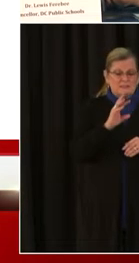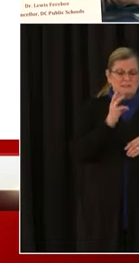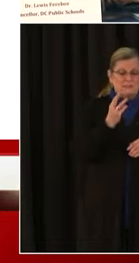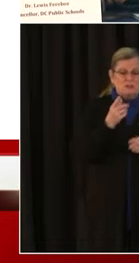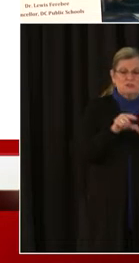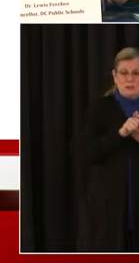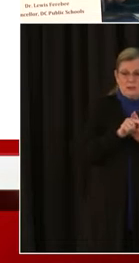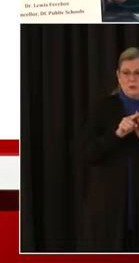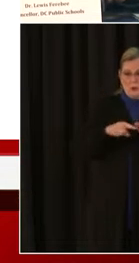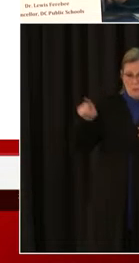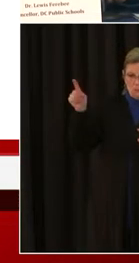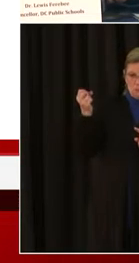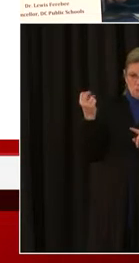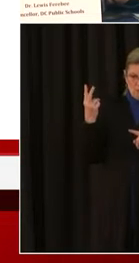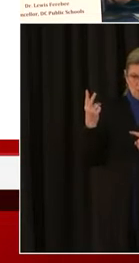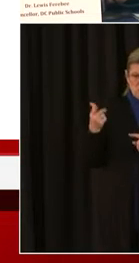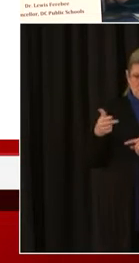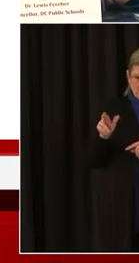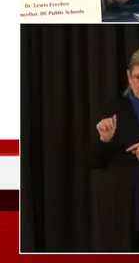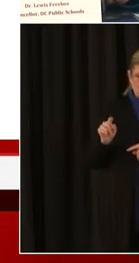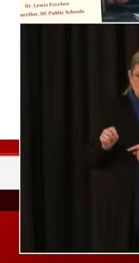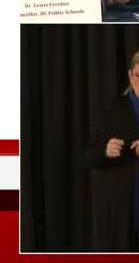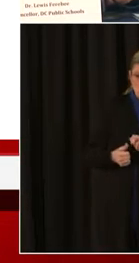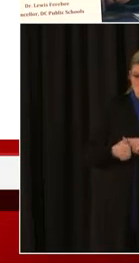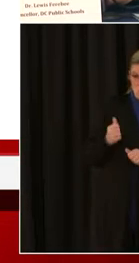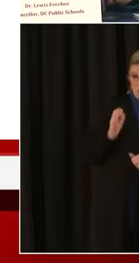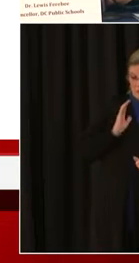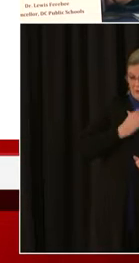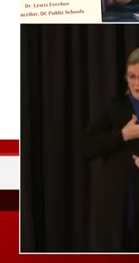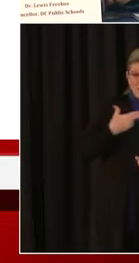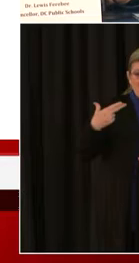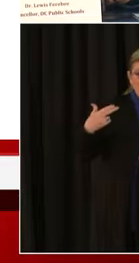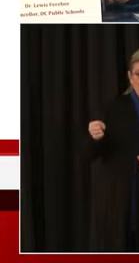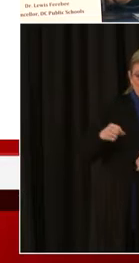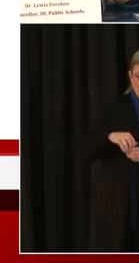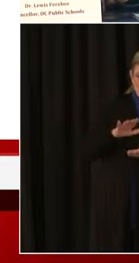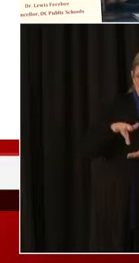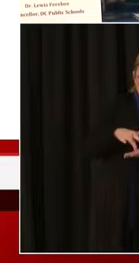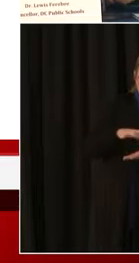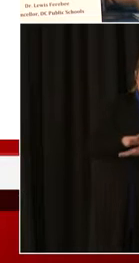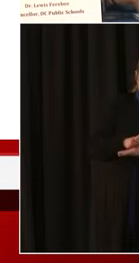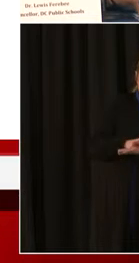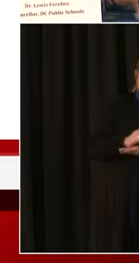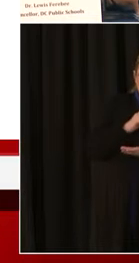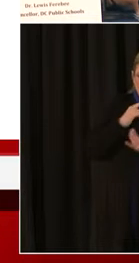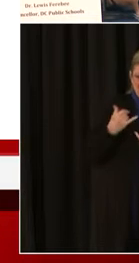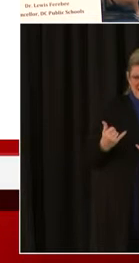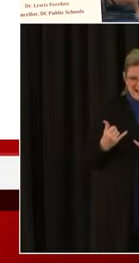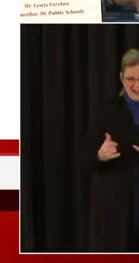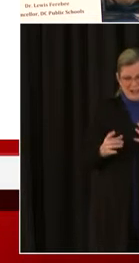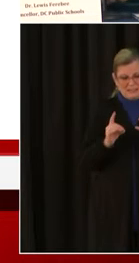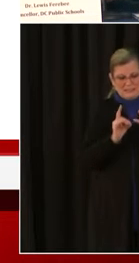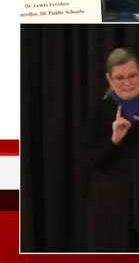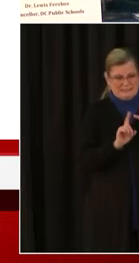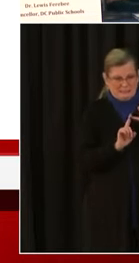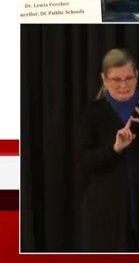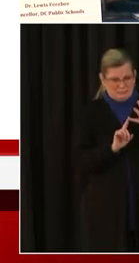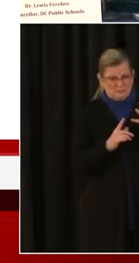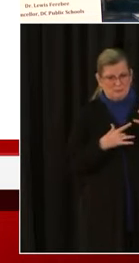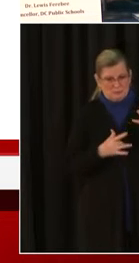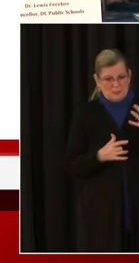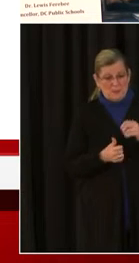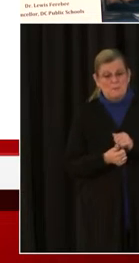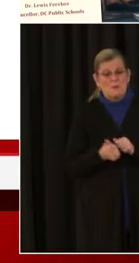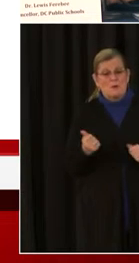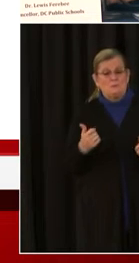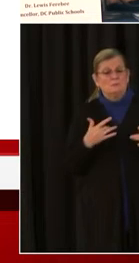flavor, majority of our high schools and our middle schools are utilizing option D.